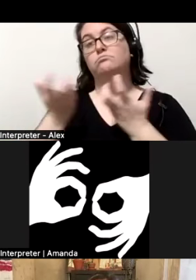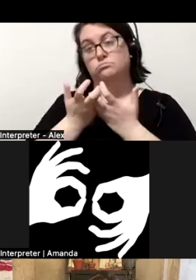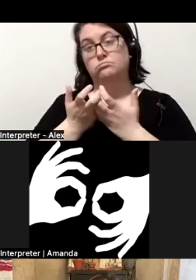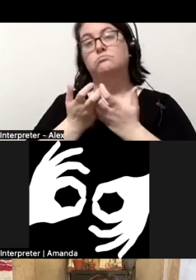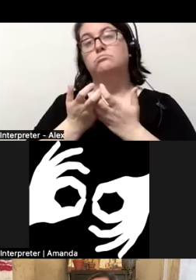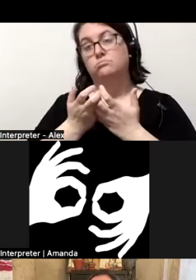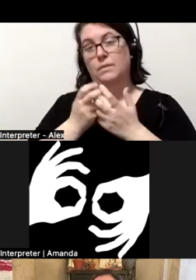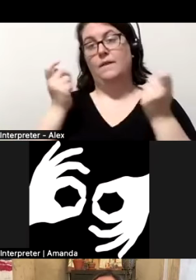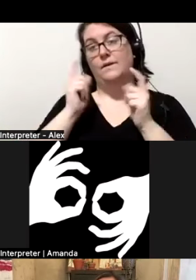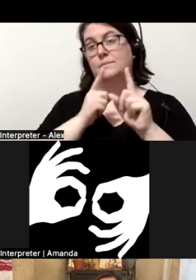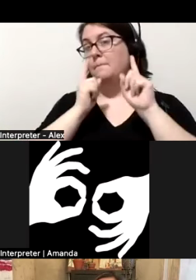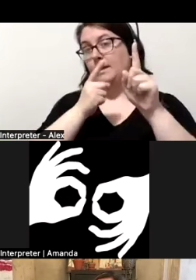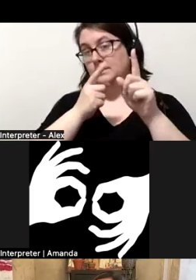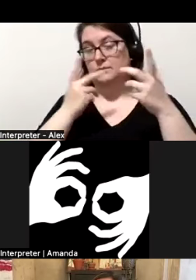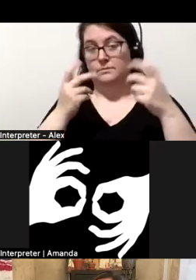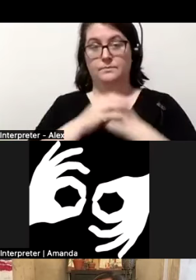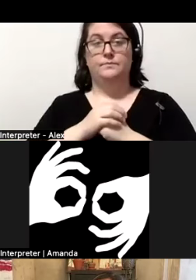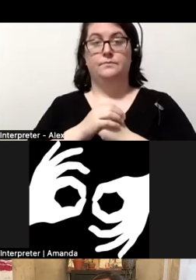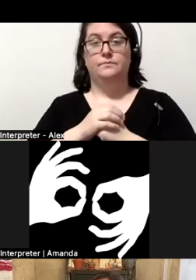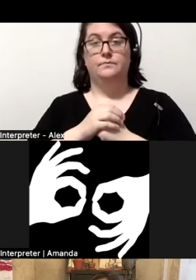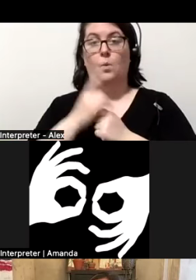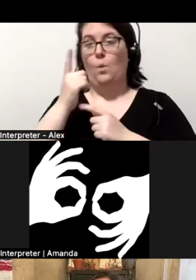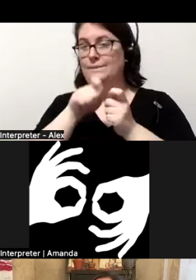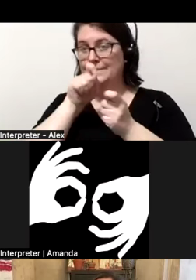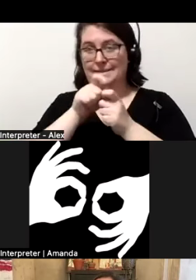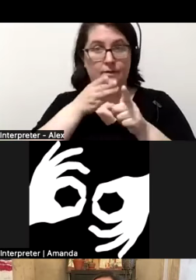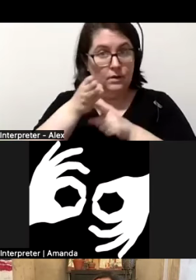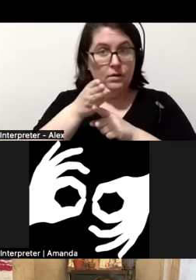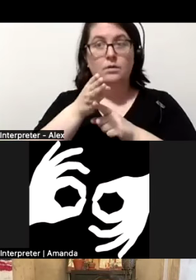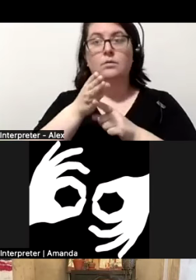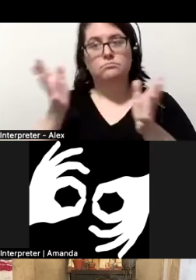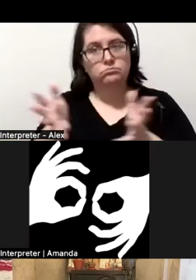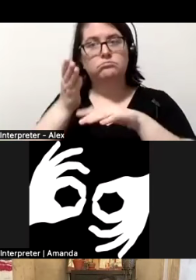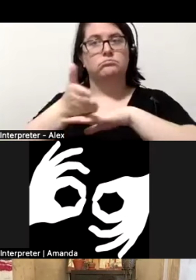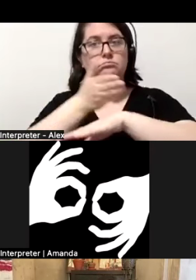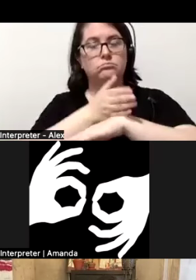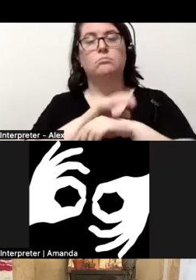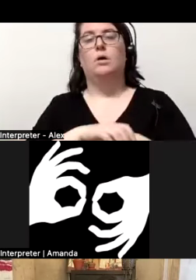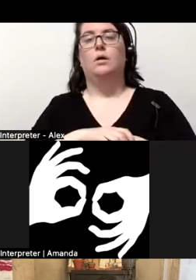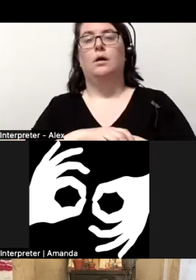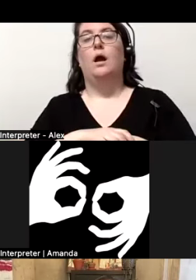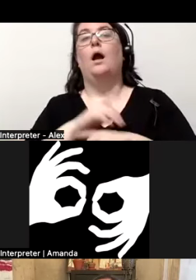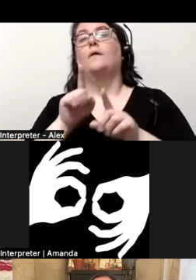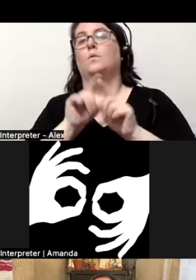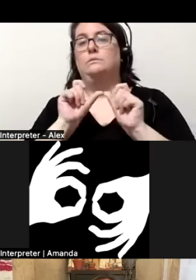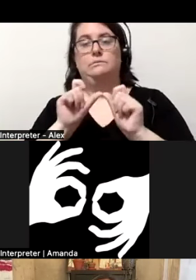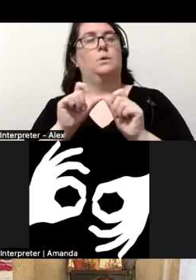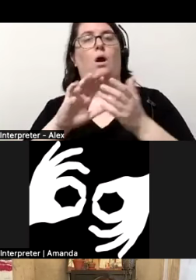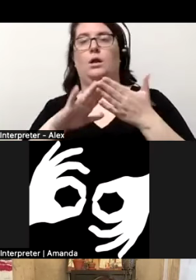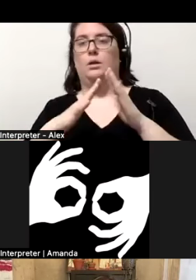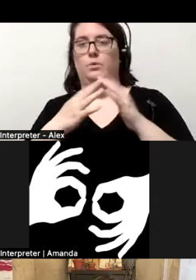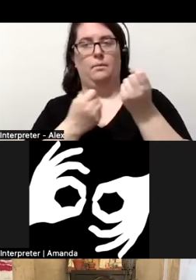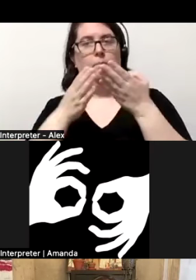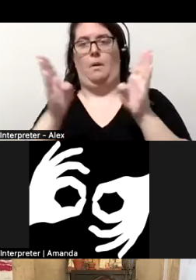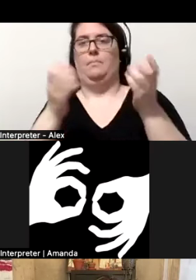mandate and mission, advances a particular discipline or practice, and is of a quality to merit public support. We want to see that